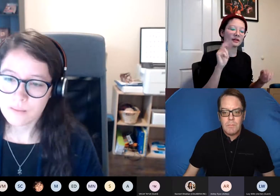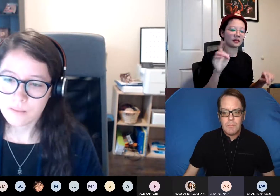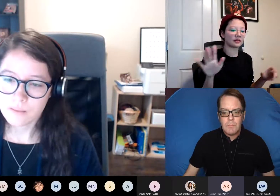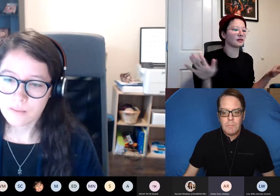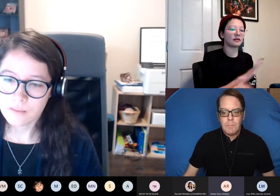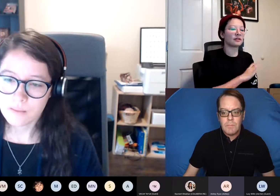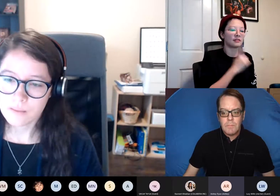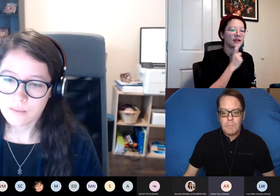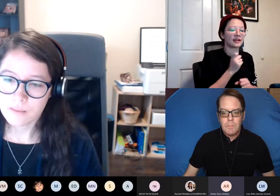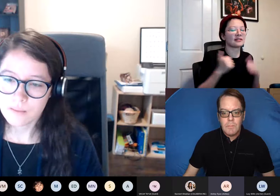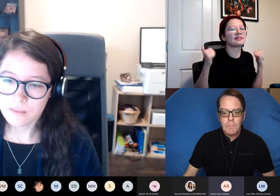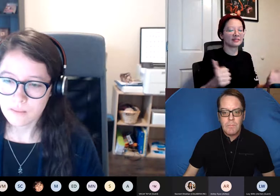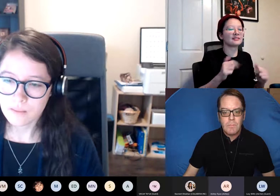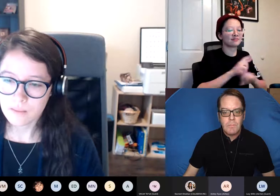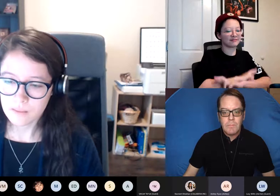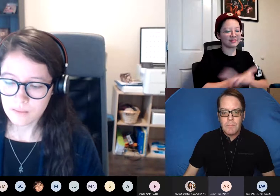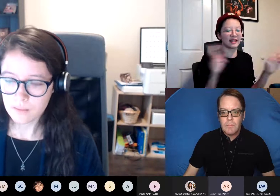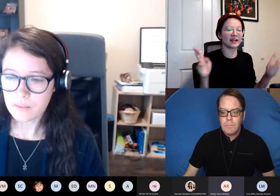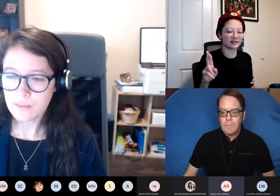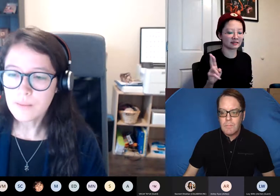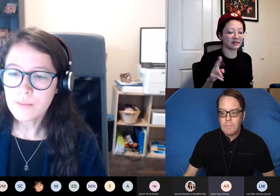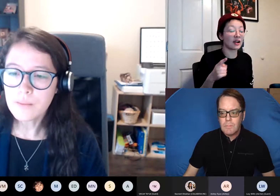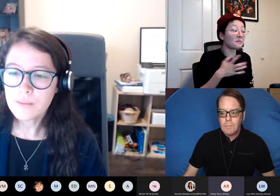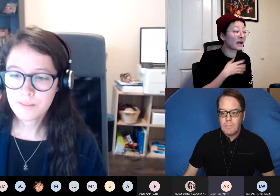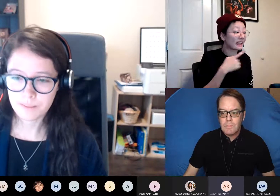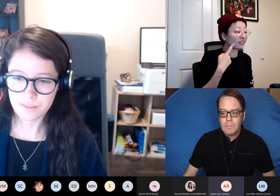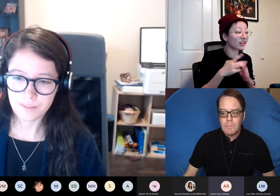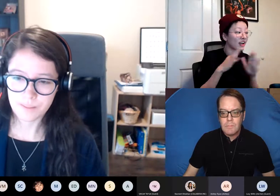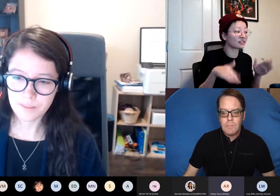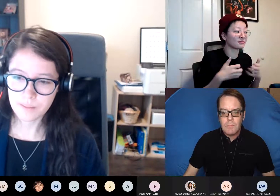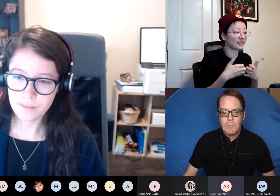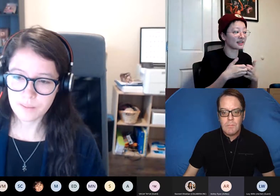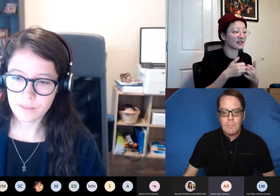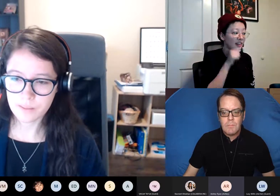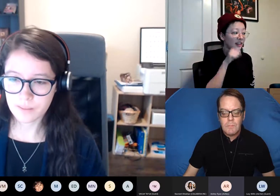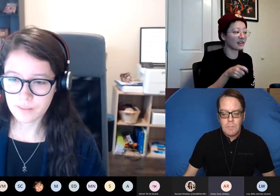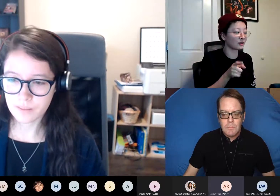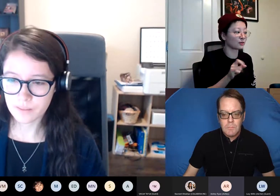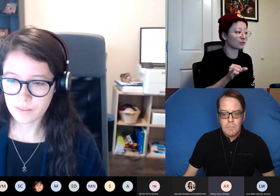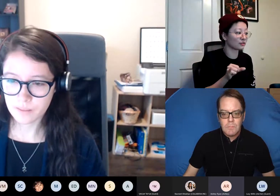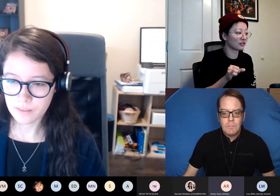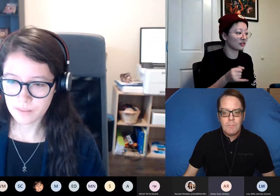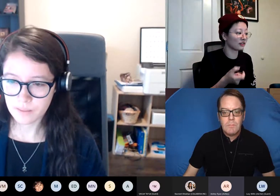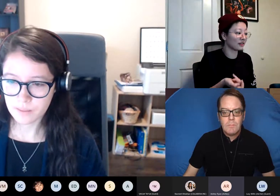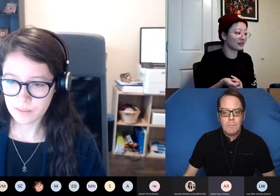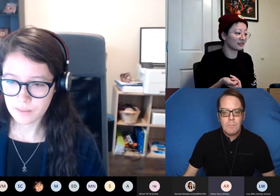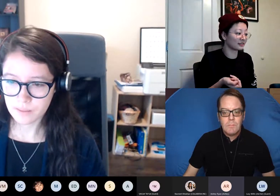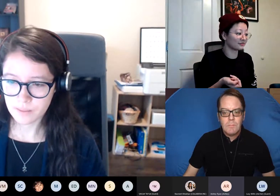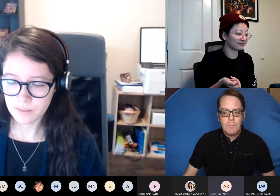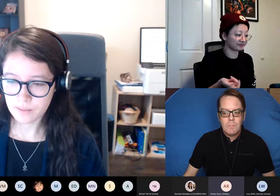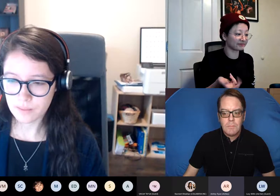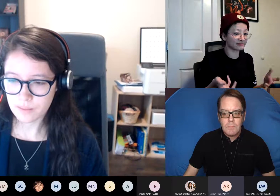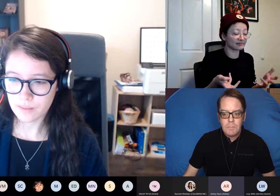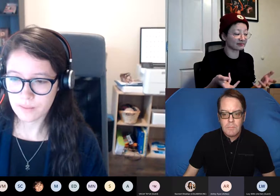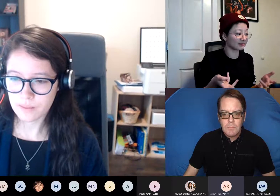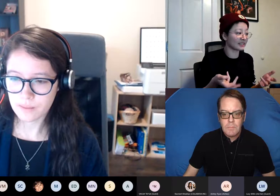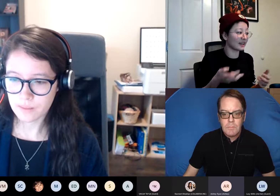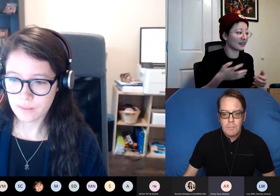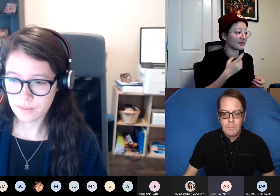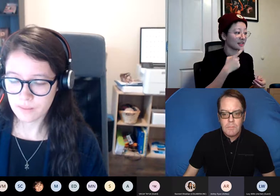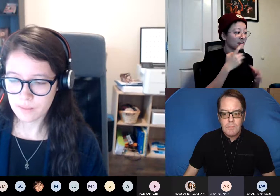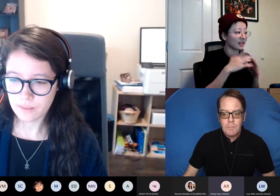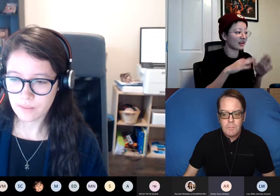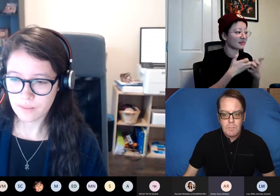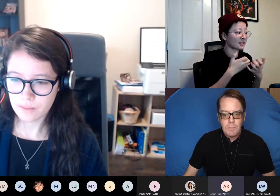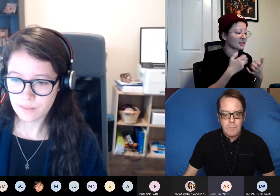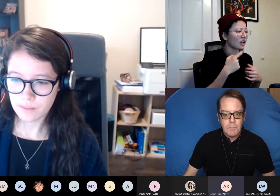have this visual cue of whether or not your tea is ready or not ready. And actually, I have a housemate who's hearing who